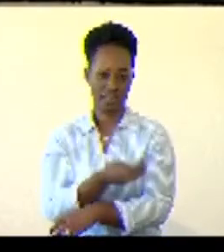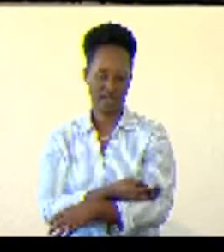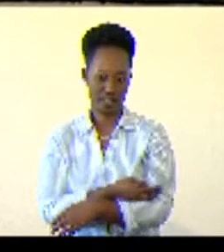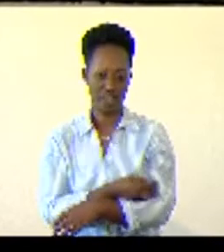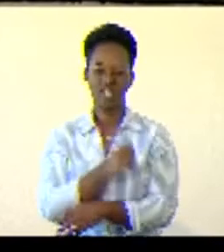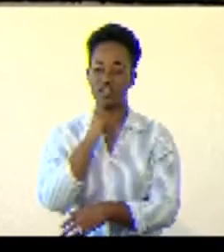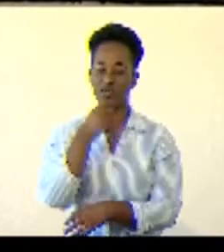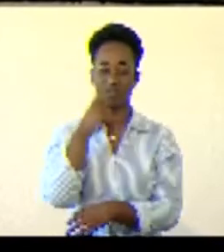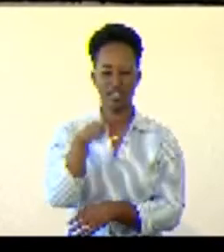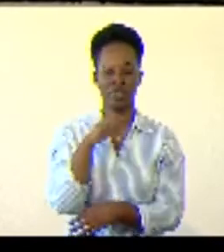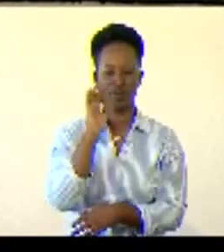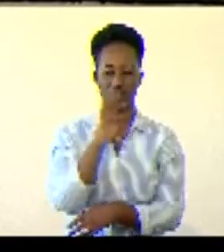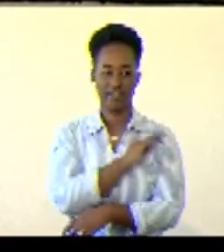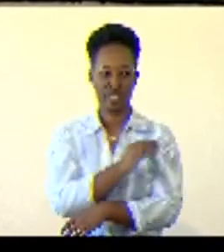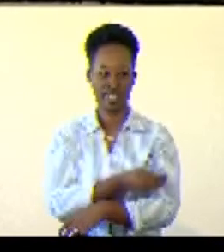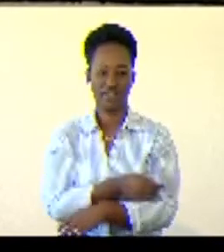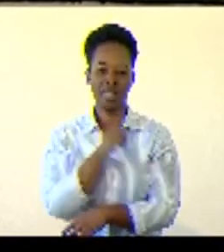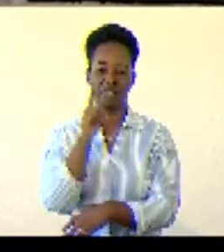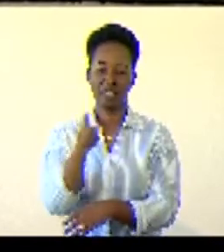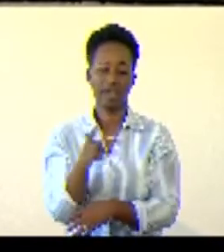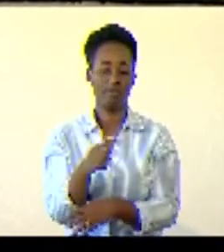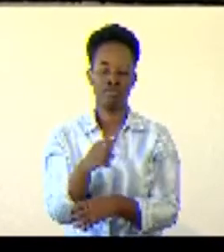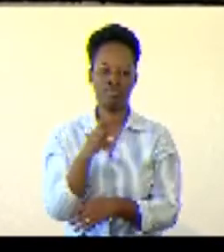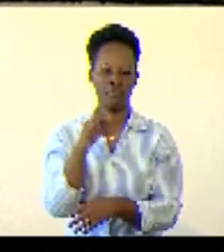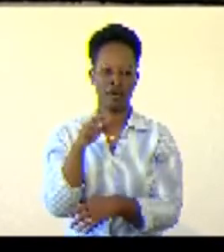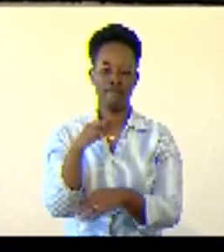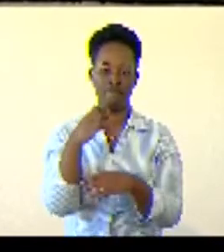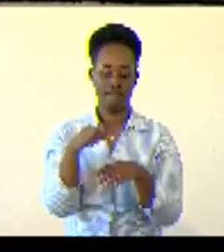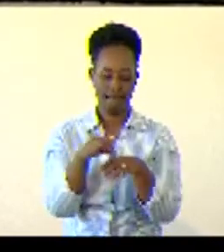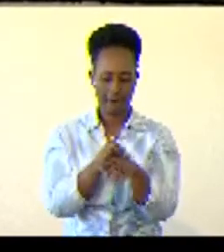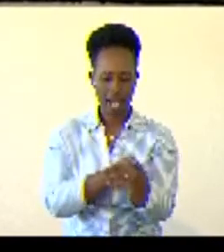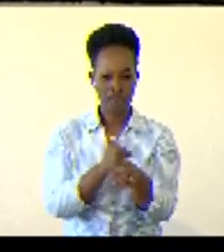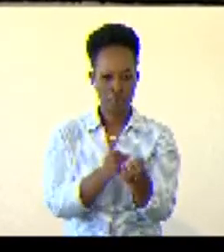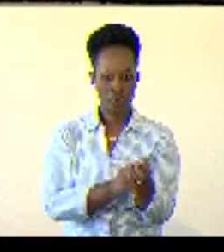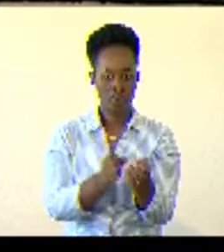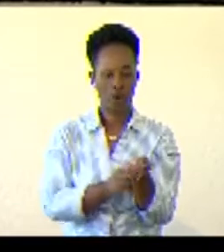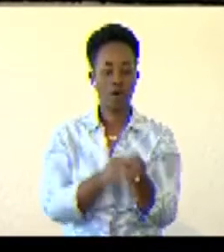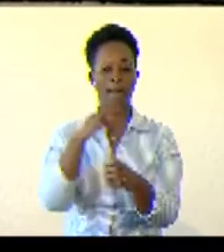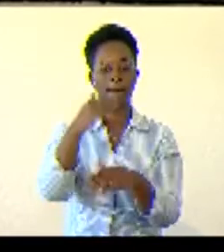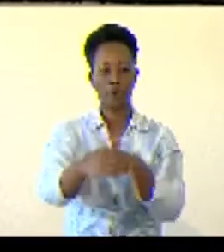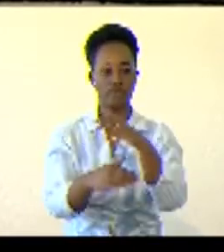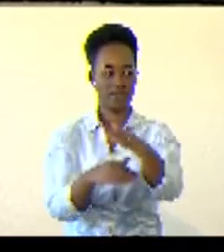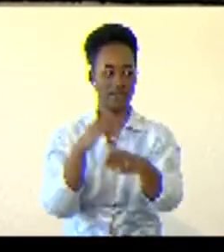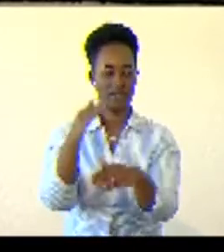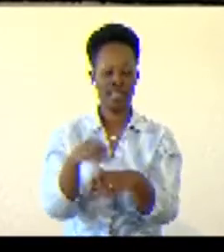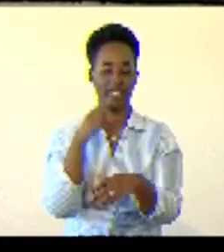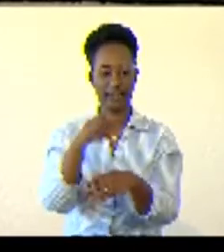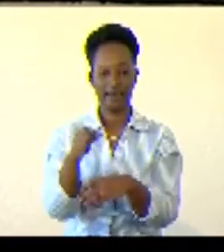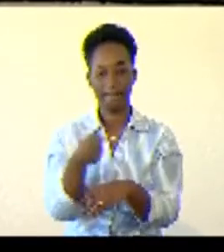no need of energy. They are passive processes. Students, if I talk about passive processes, they